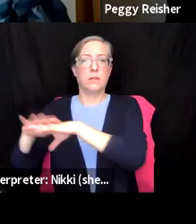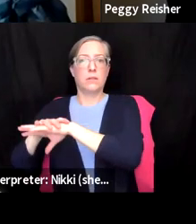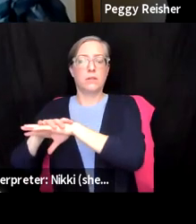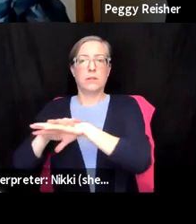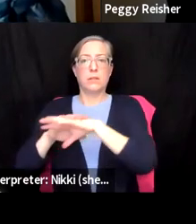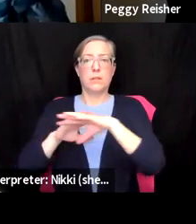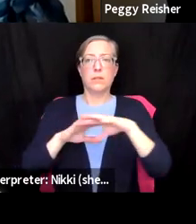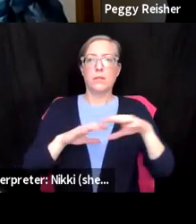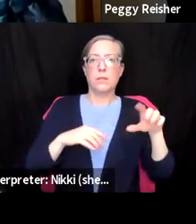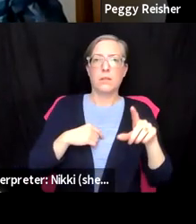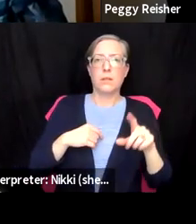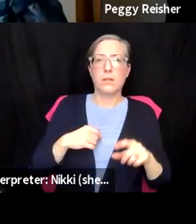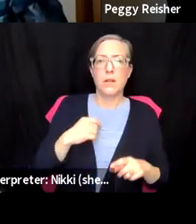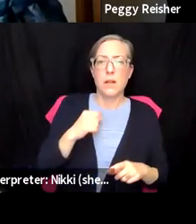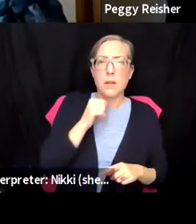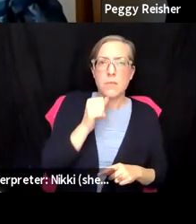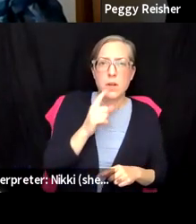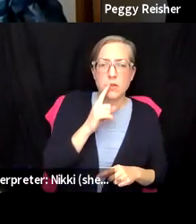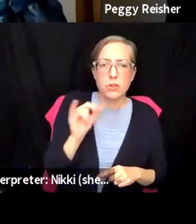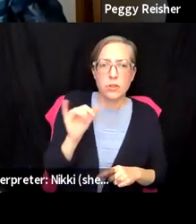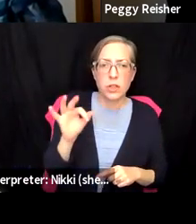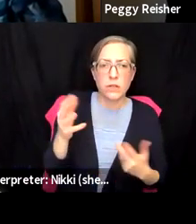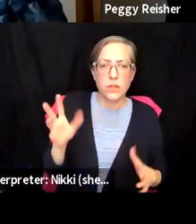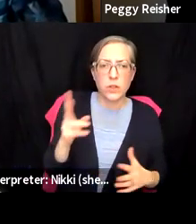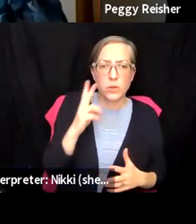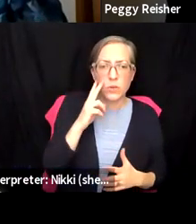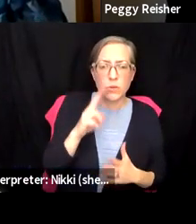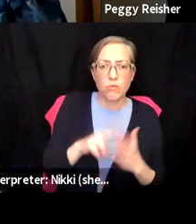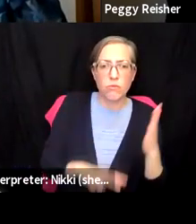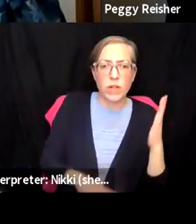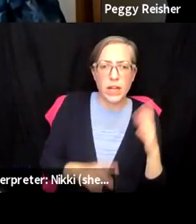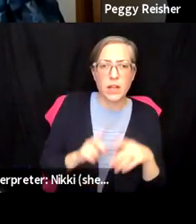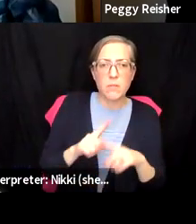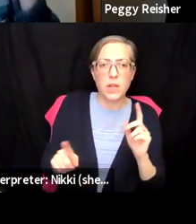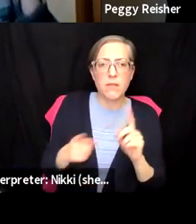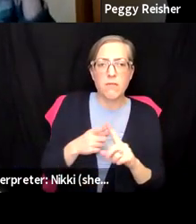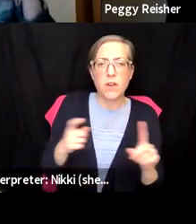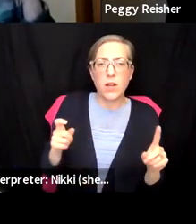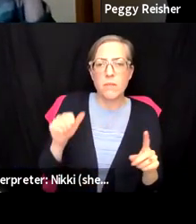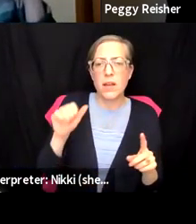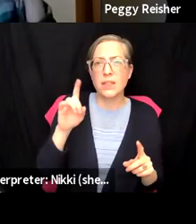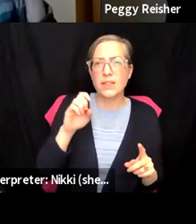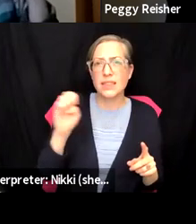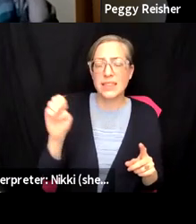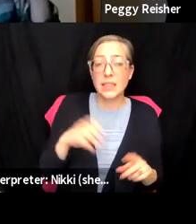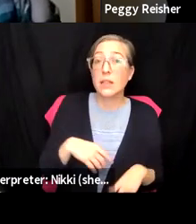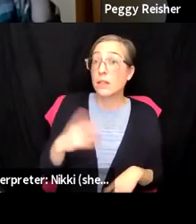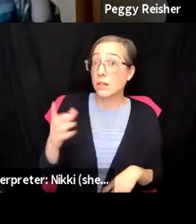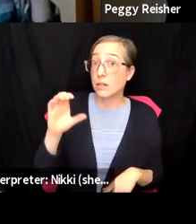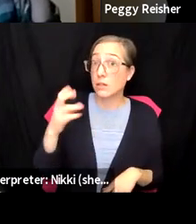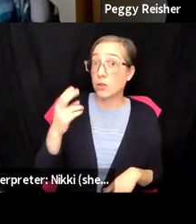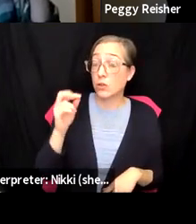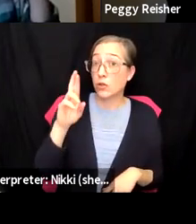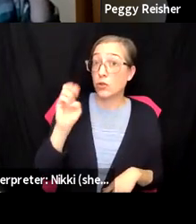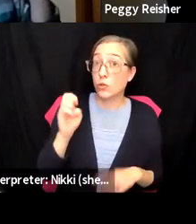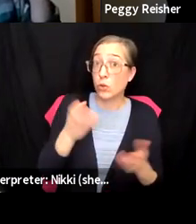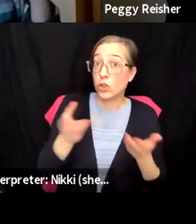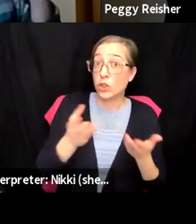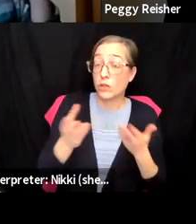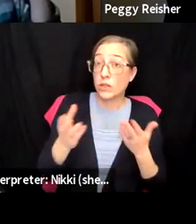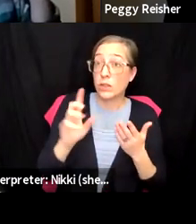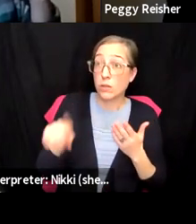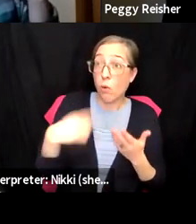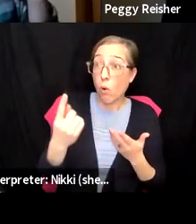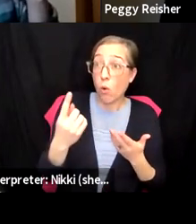from a D, and she would like to know if the chore services only work under waiver.